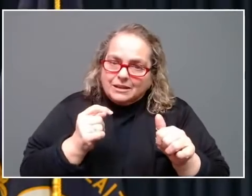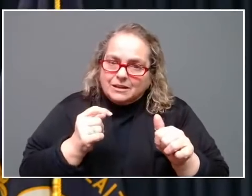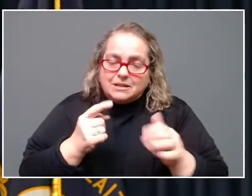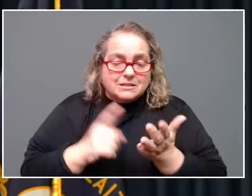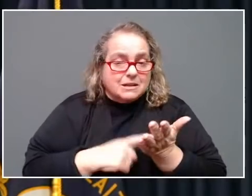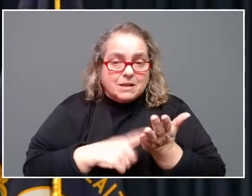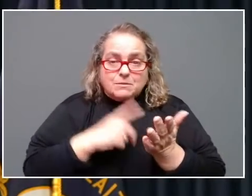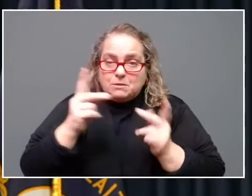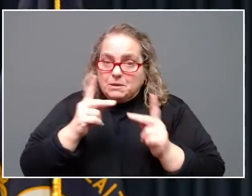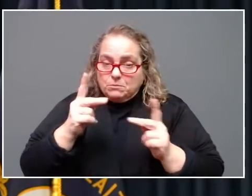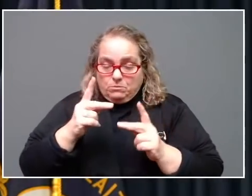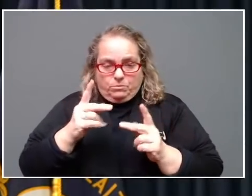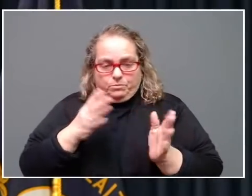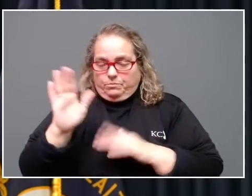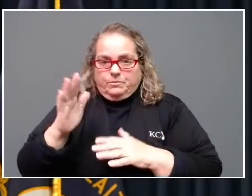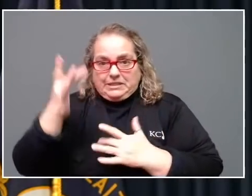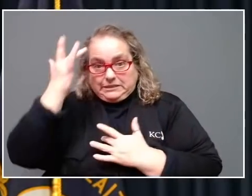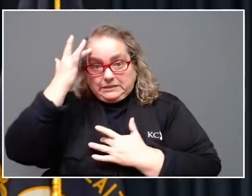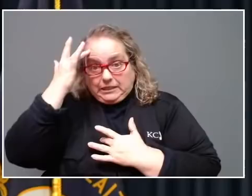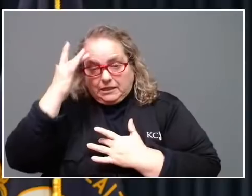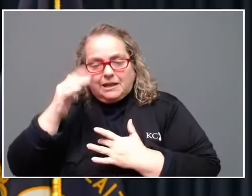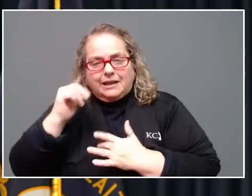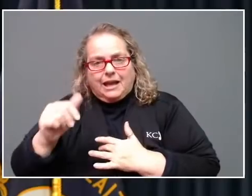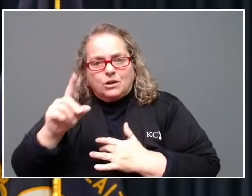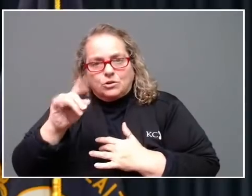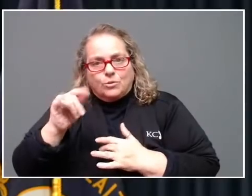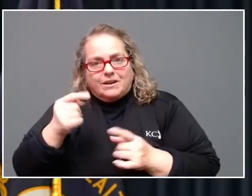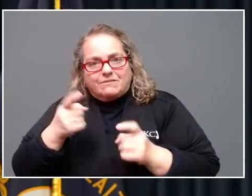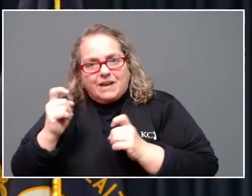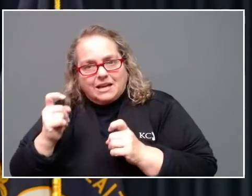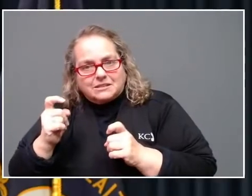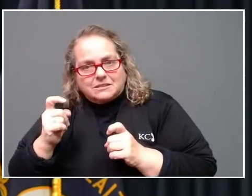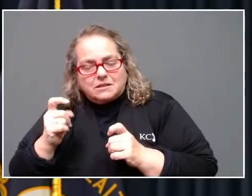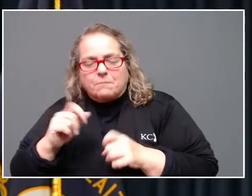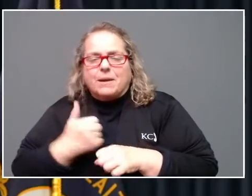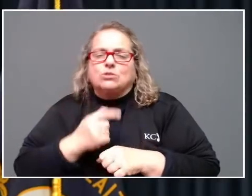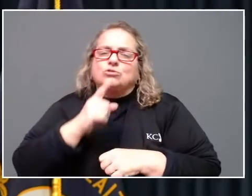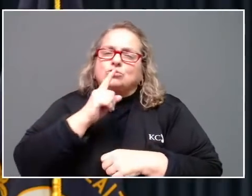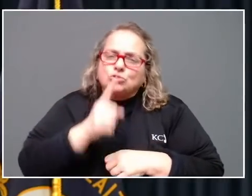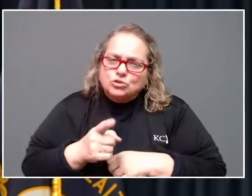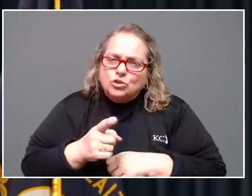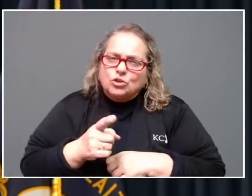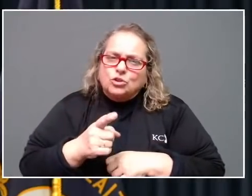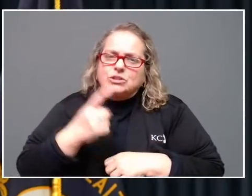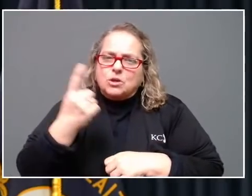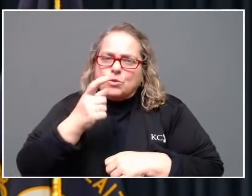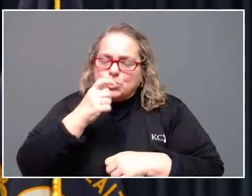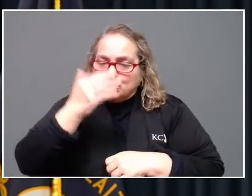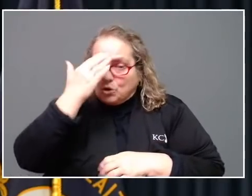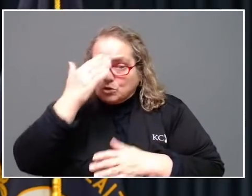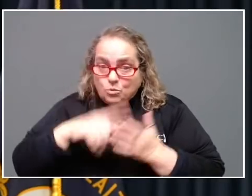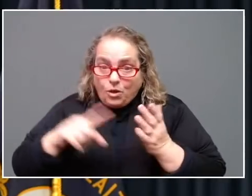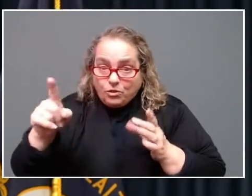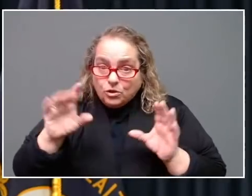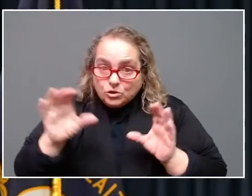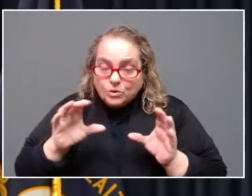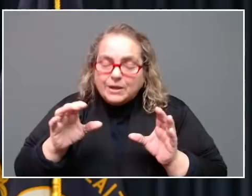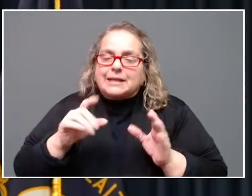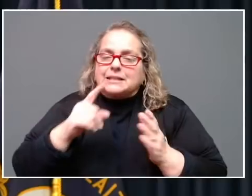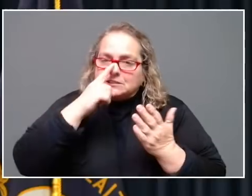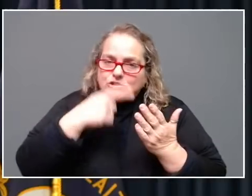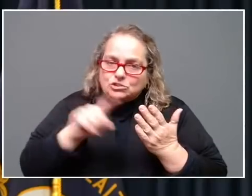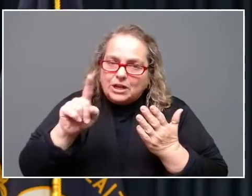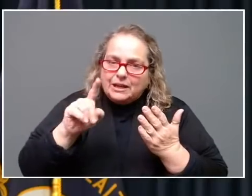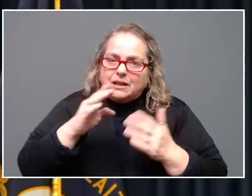turn for the worse and can do it quickly in COVID. Make sure that somebody that knows what they're doing is checking in on you. You know, we